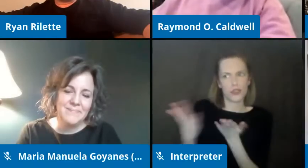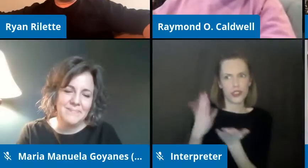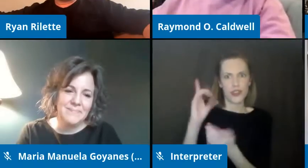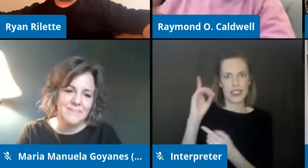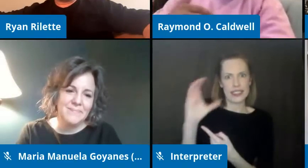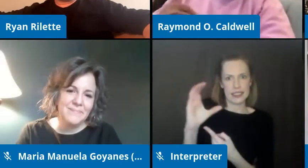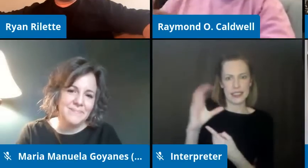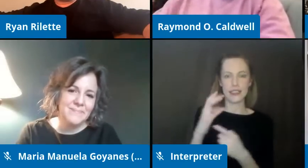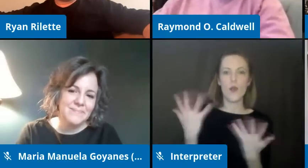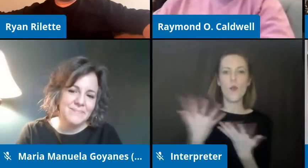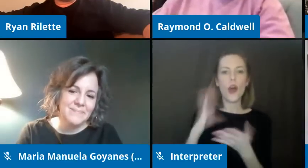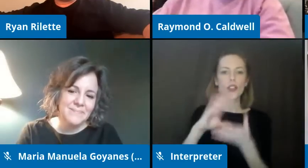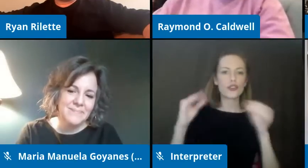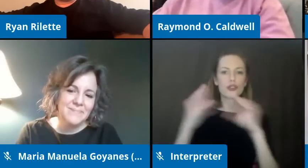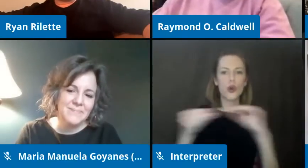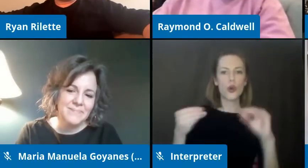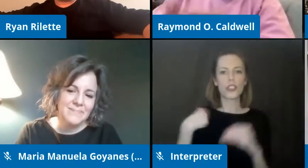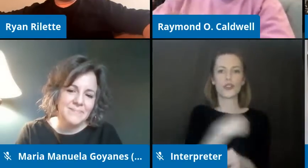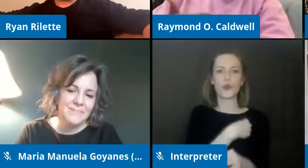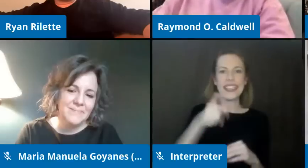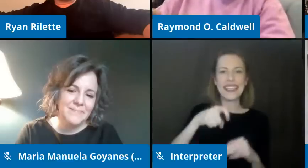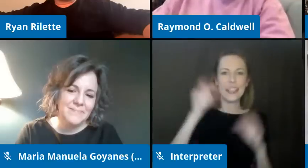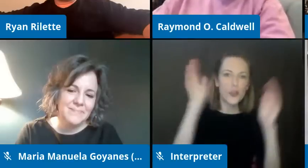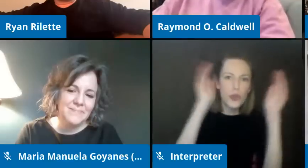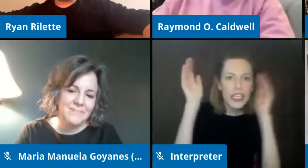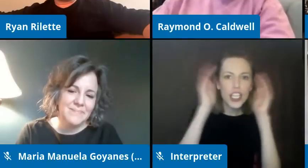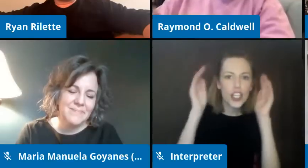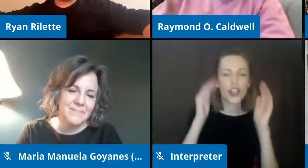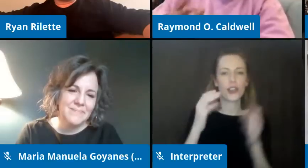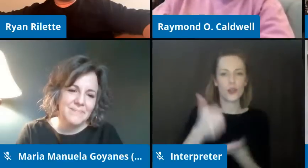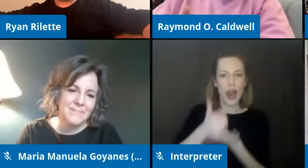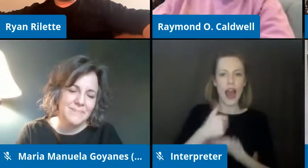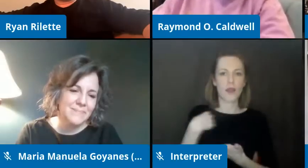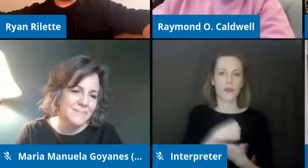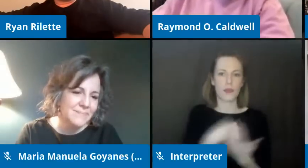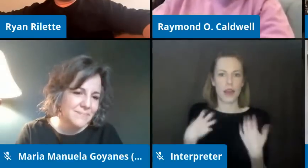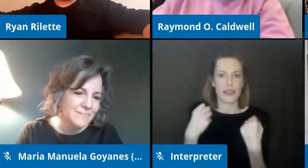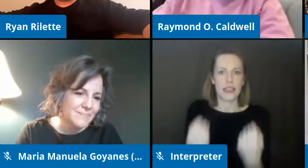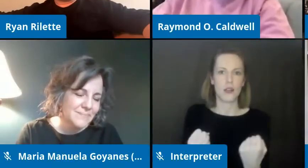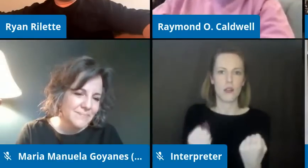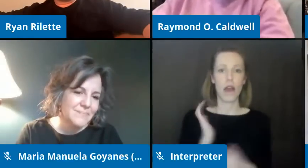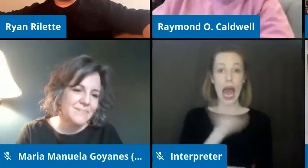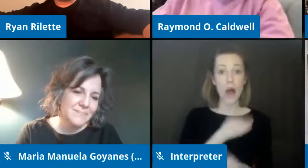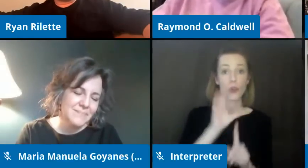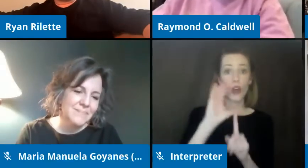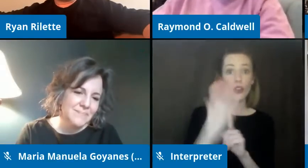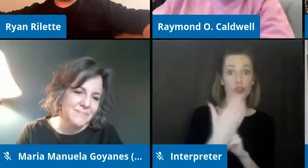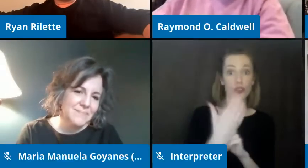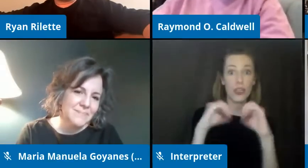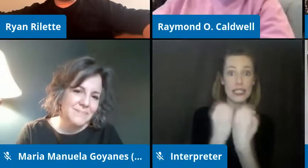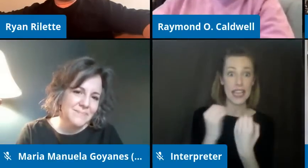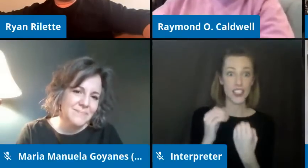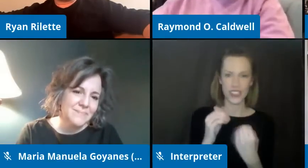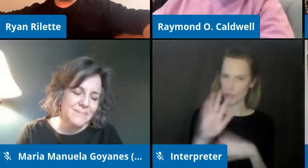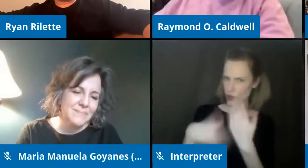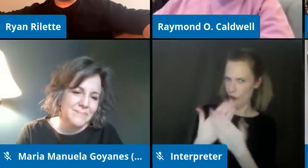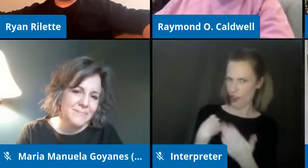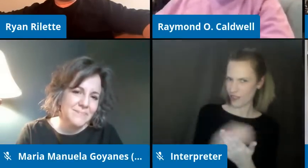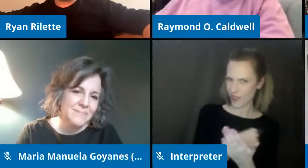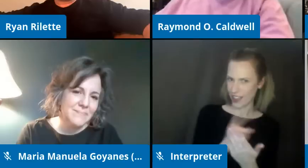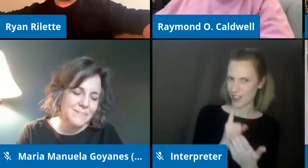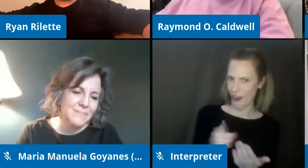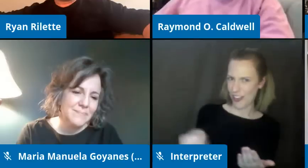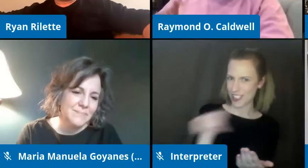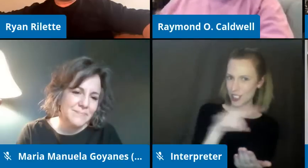heal? Because our cultural organizations, which we all are supposed to do that, be that place for us to heal.